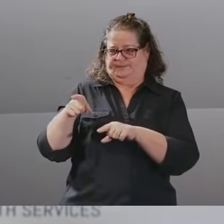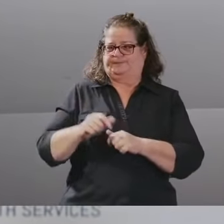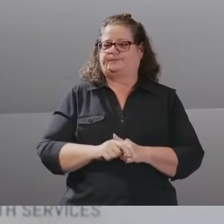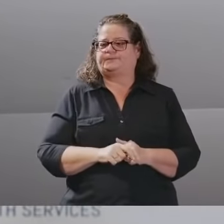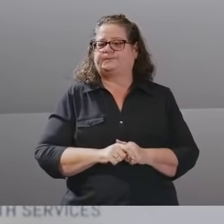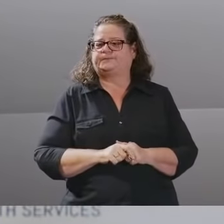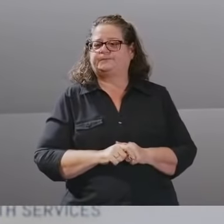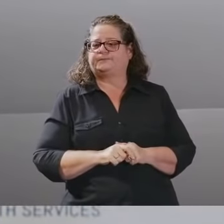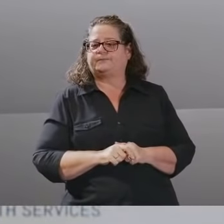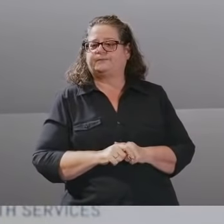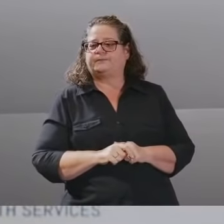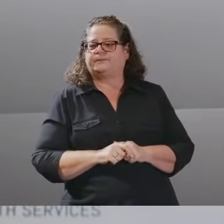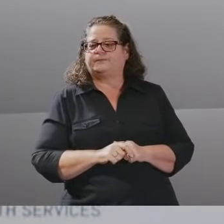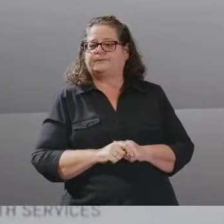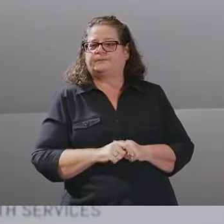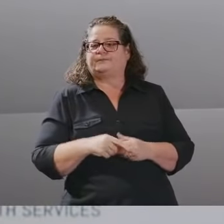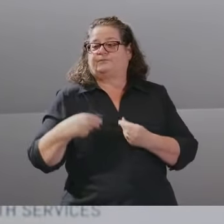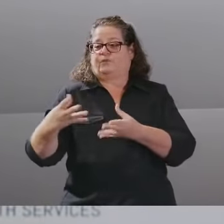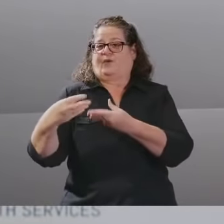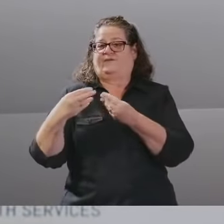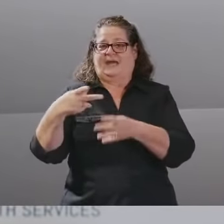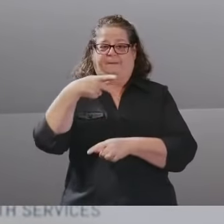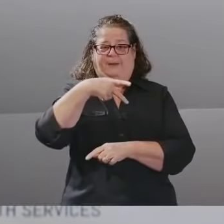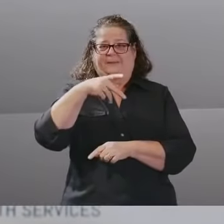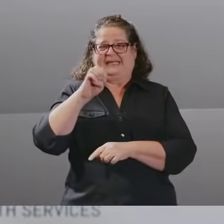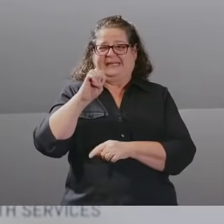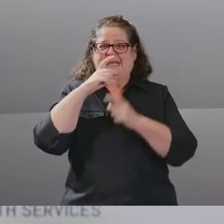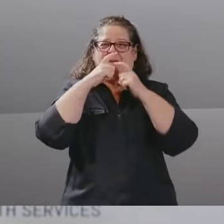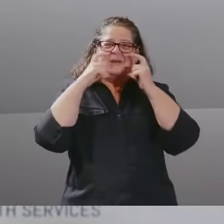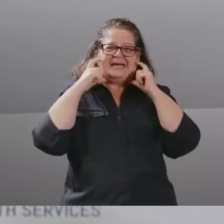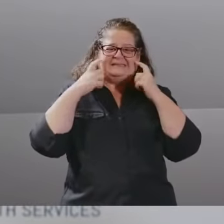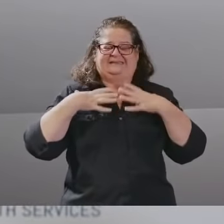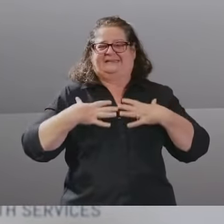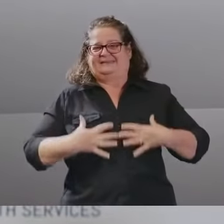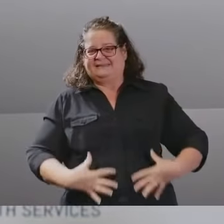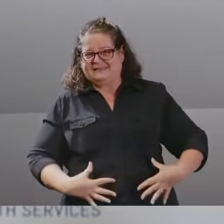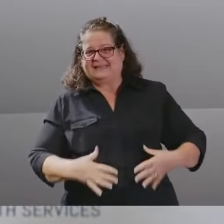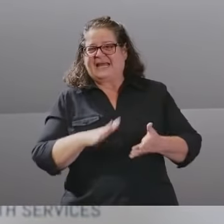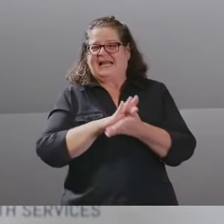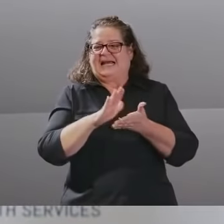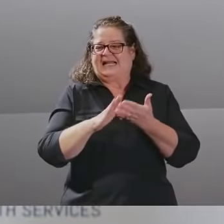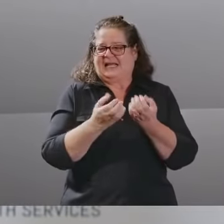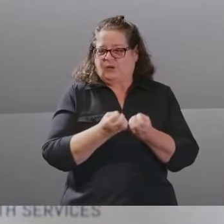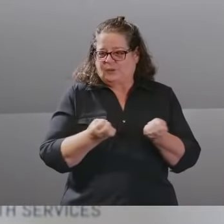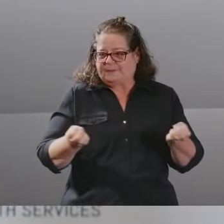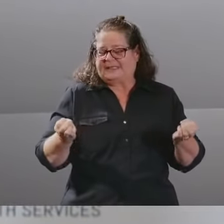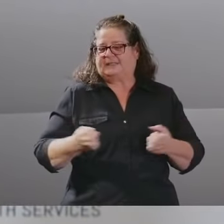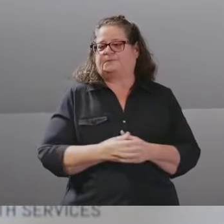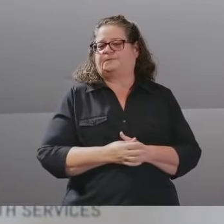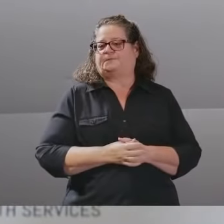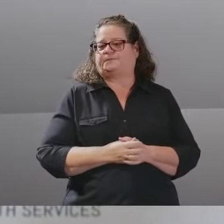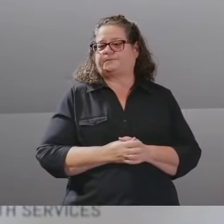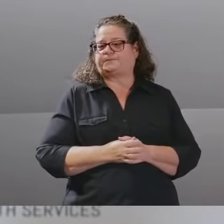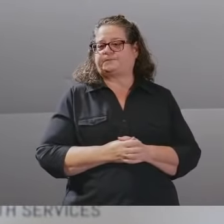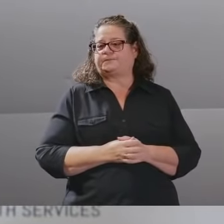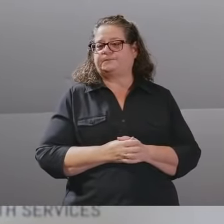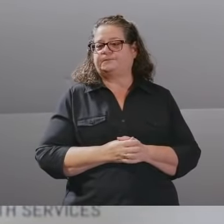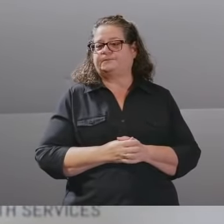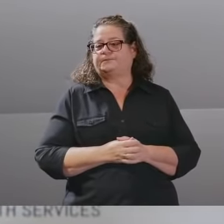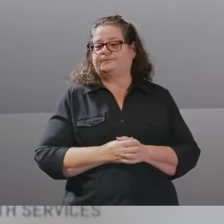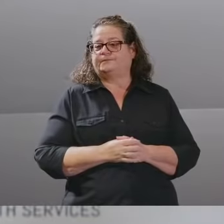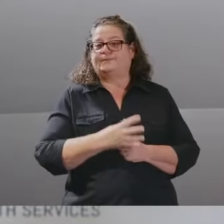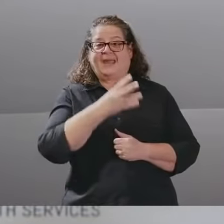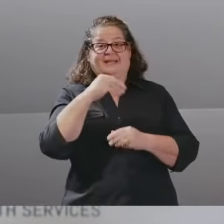providing PPE and sanitation supplies. They've also utilized video teleconferencing